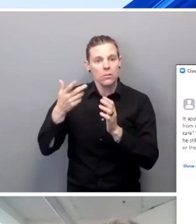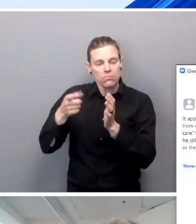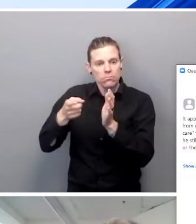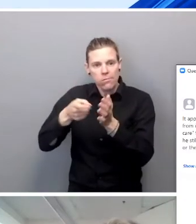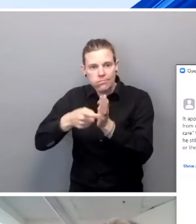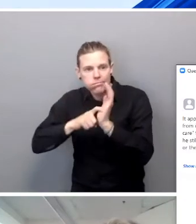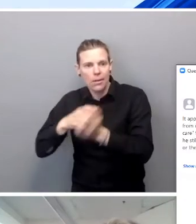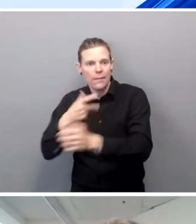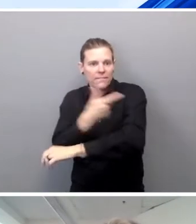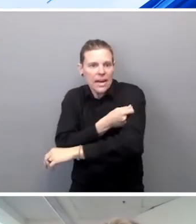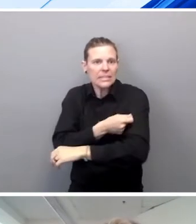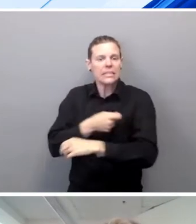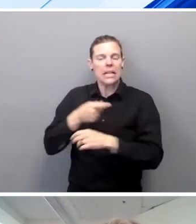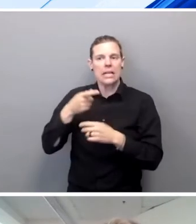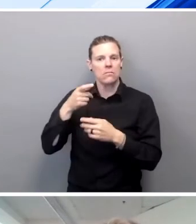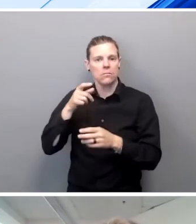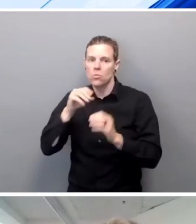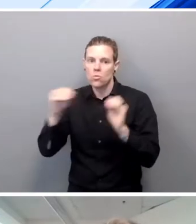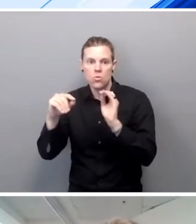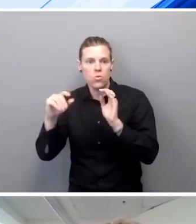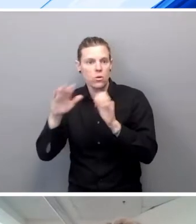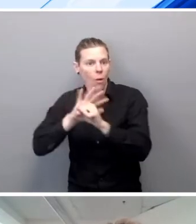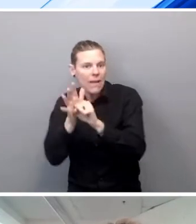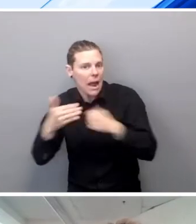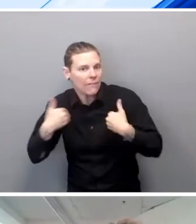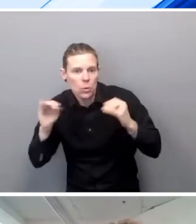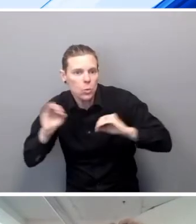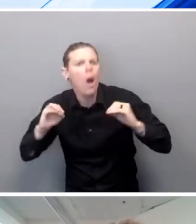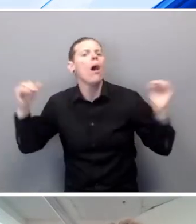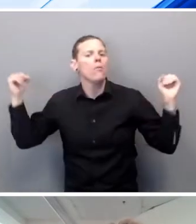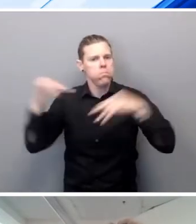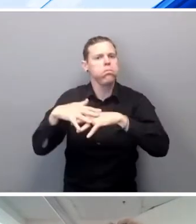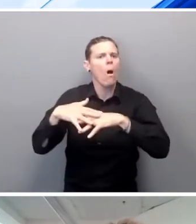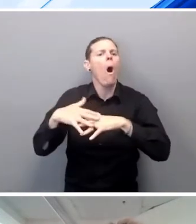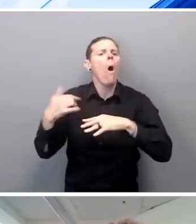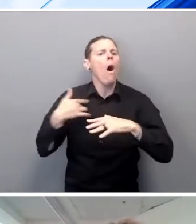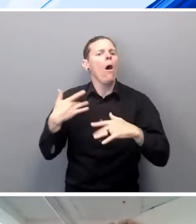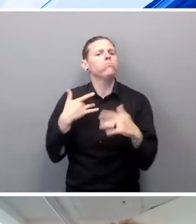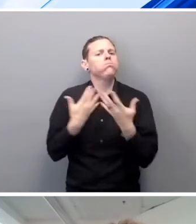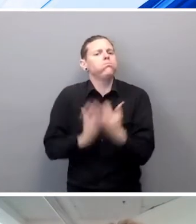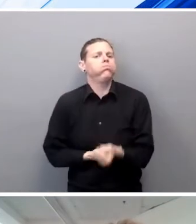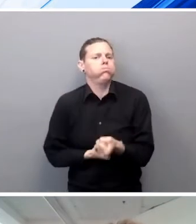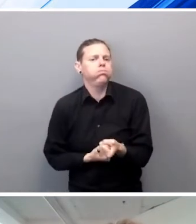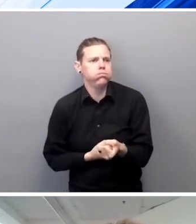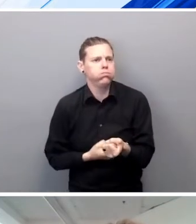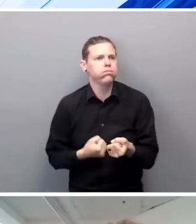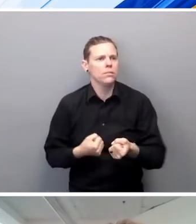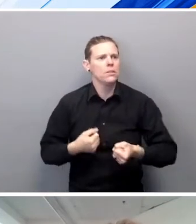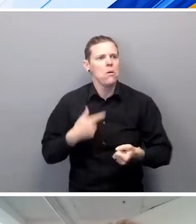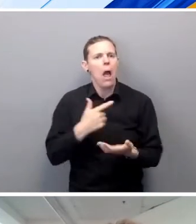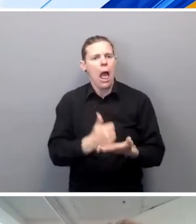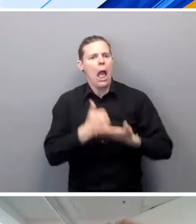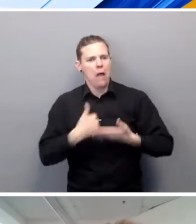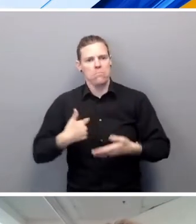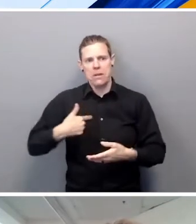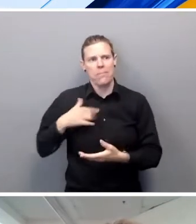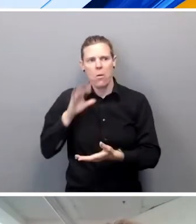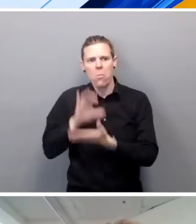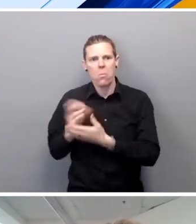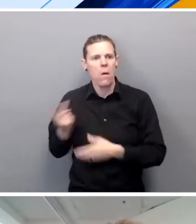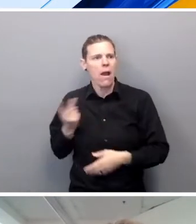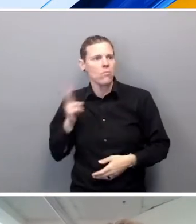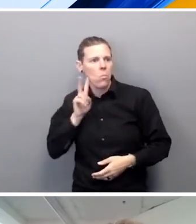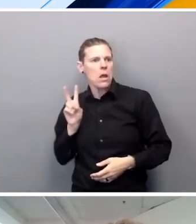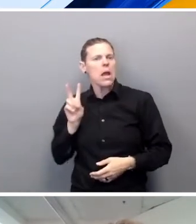to dinner about a month and a half ago honoring Billy Jimenez, the Department of Health's attorney,